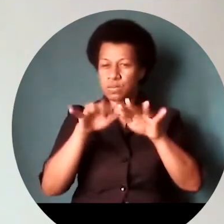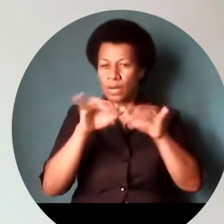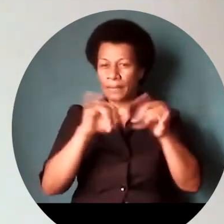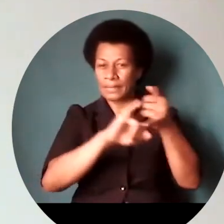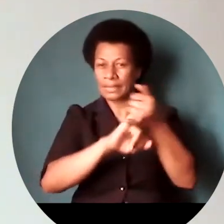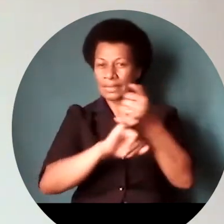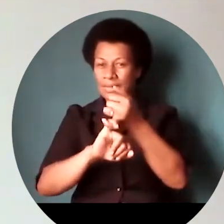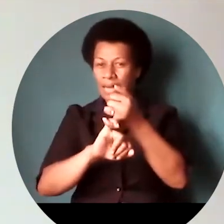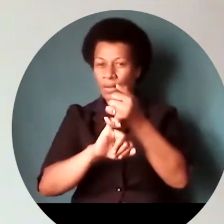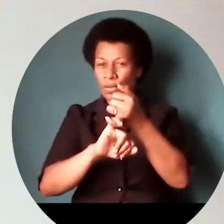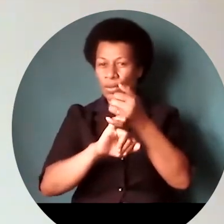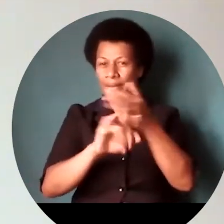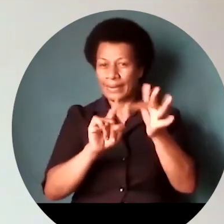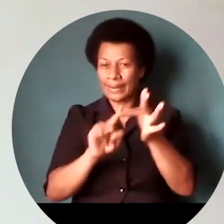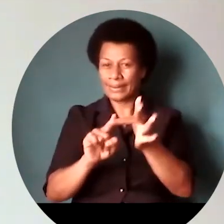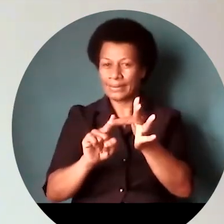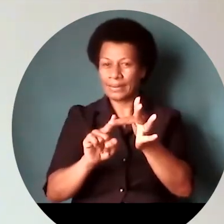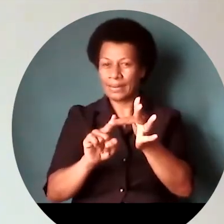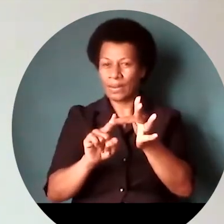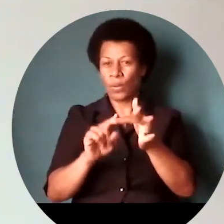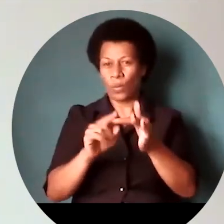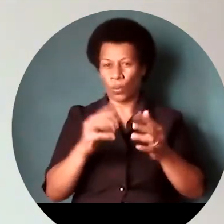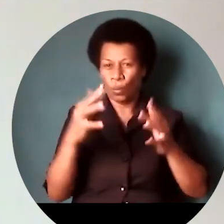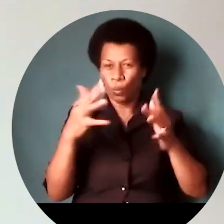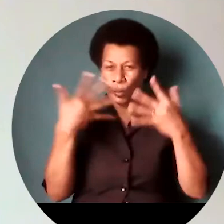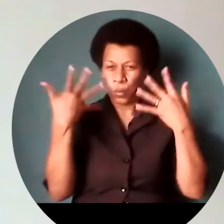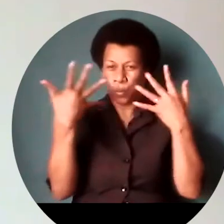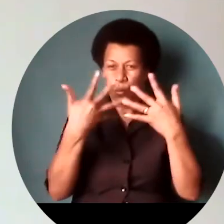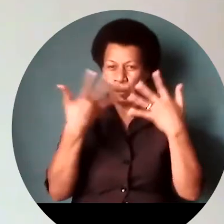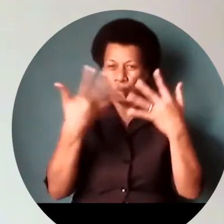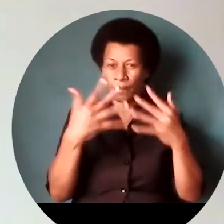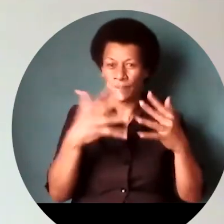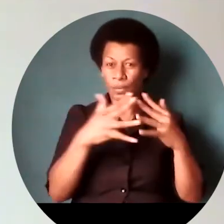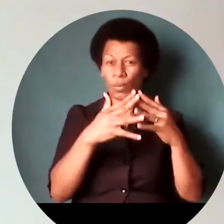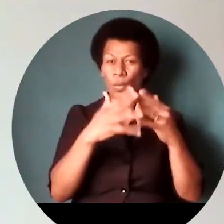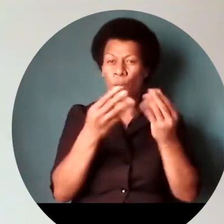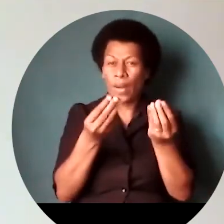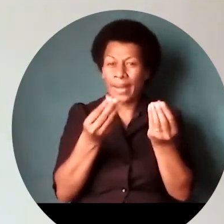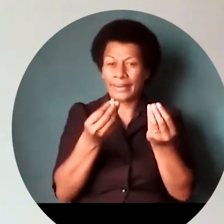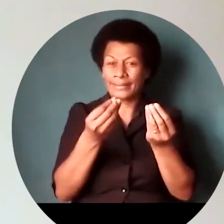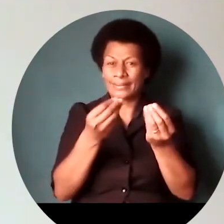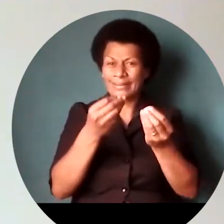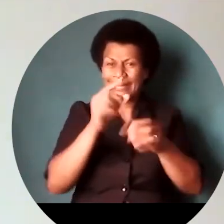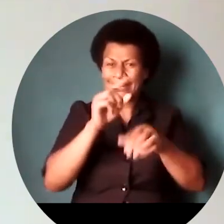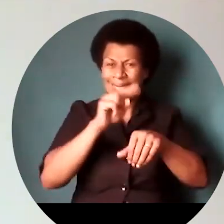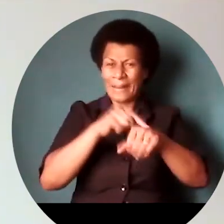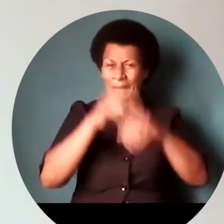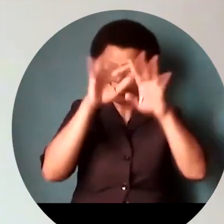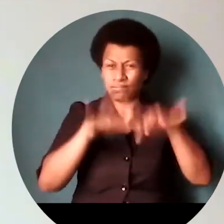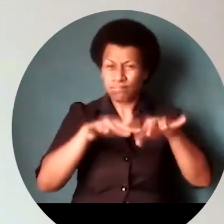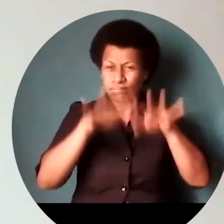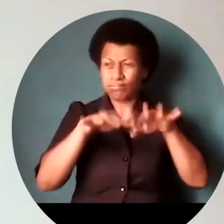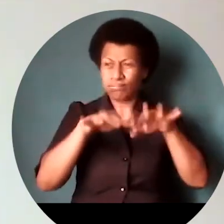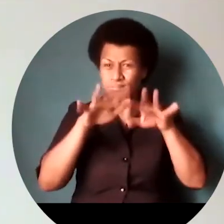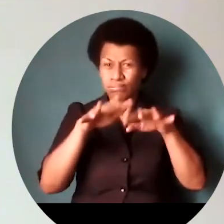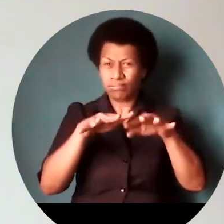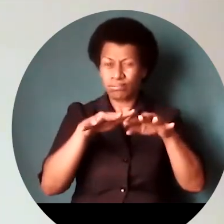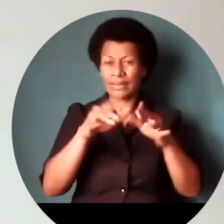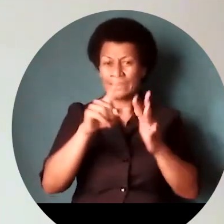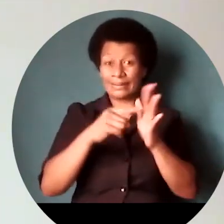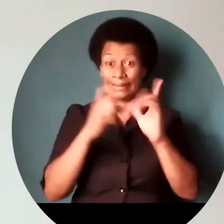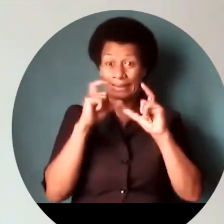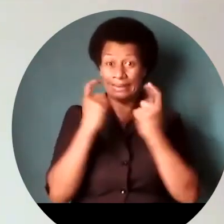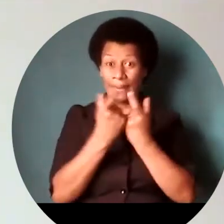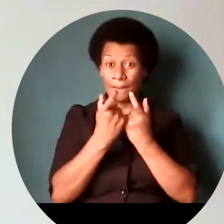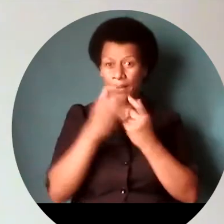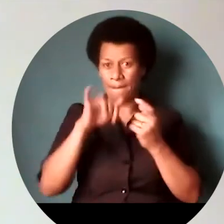on climate change issues and adaptation. This project will assess the quality of water